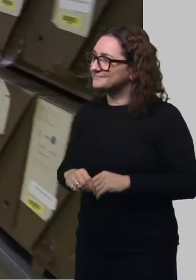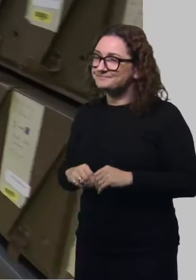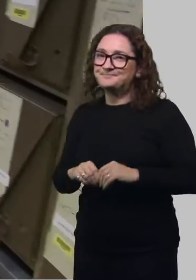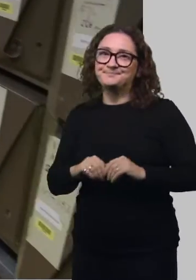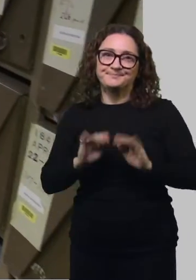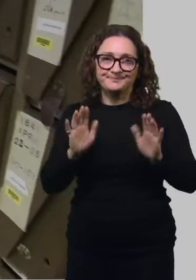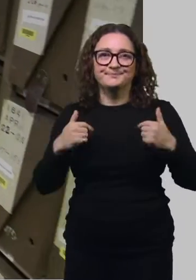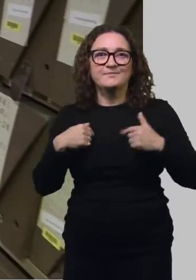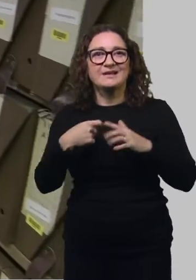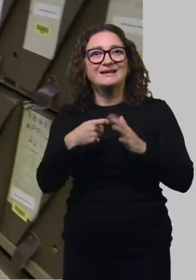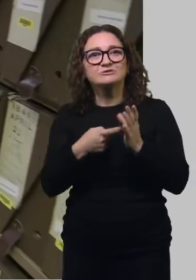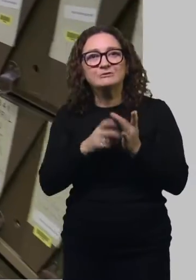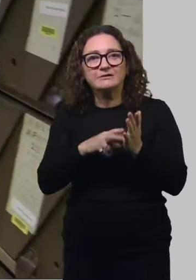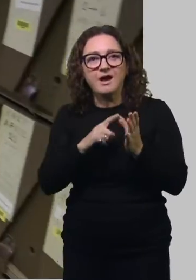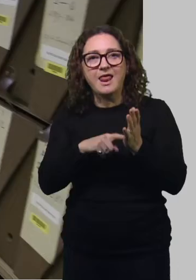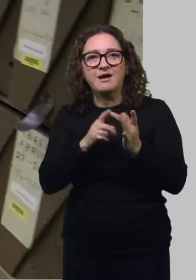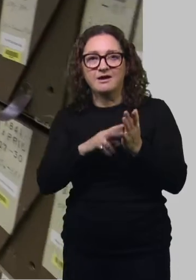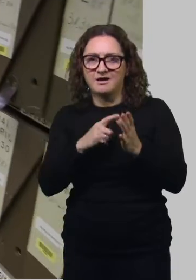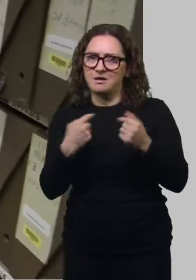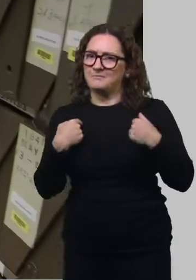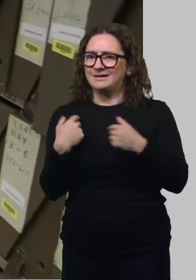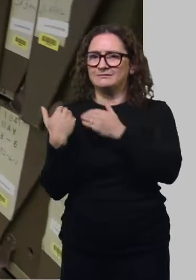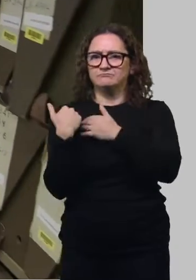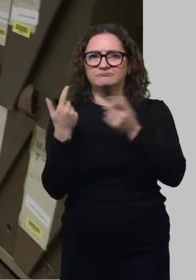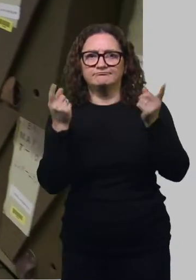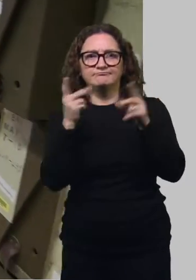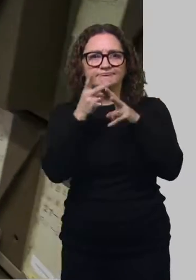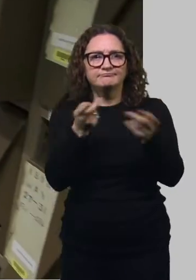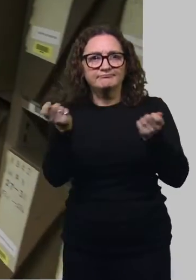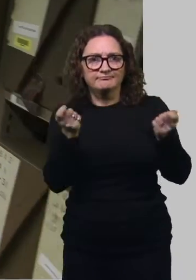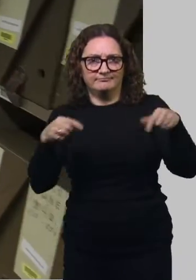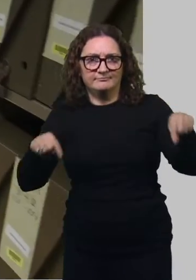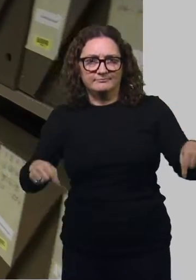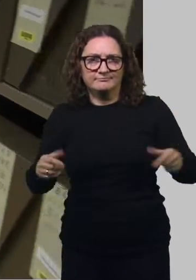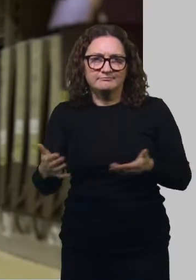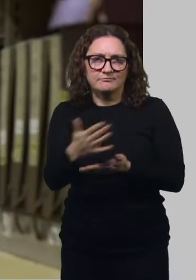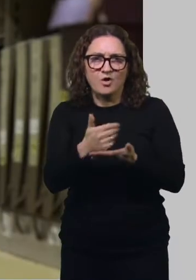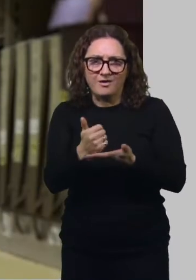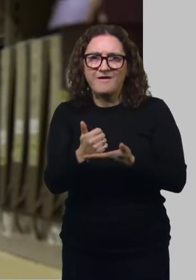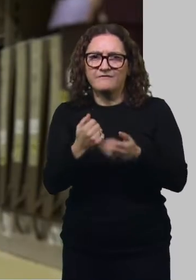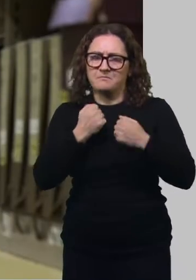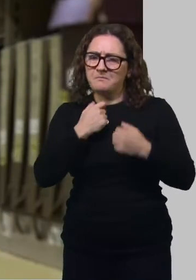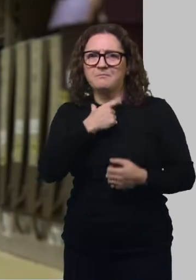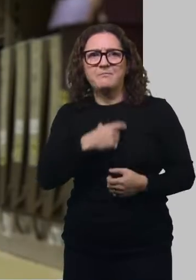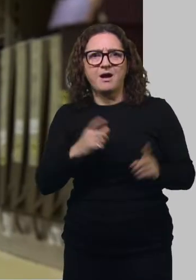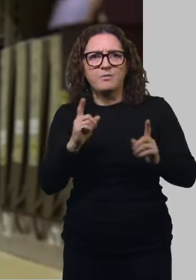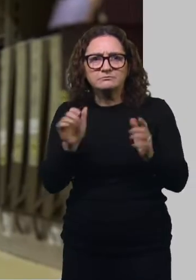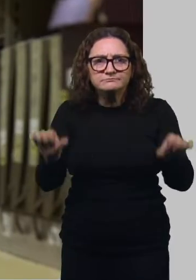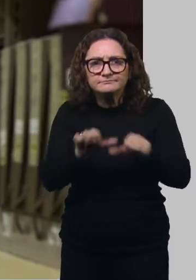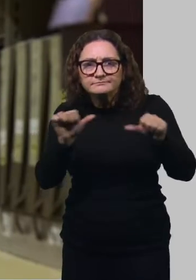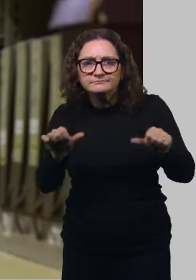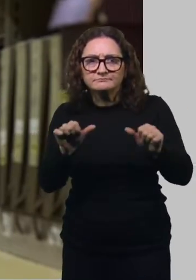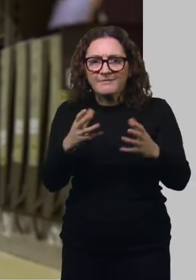Hello, I'm Katerina Lejna. I'm the Collection Care Manager of the Parliamentary Archive. My role is to make sure that the collection